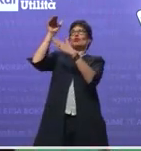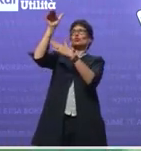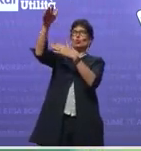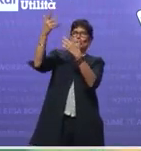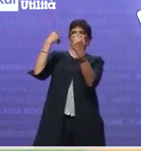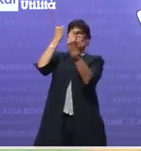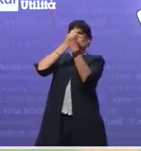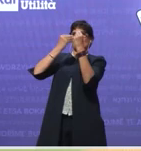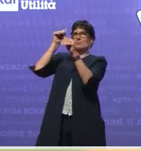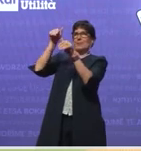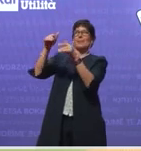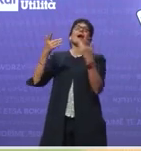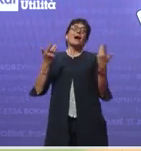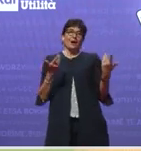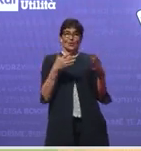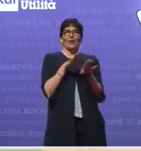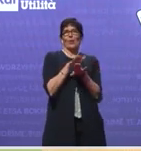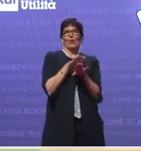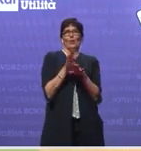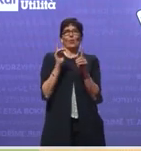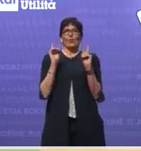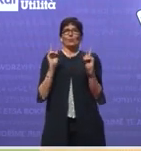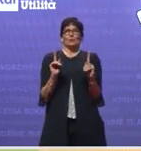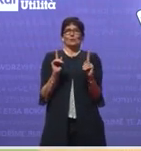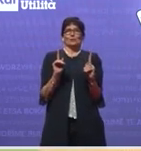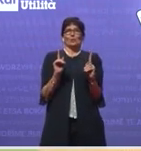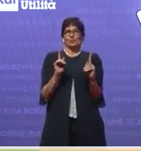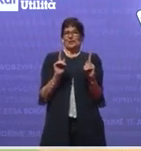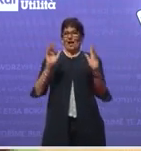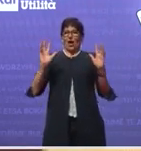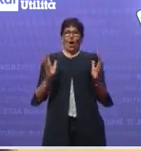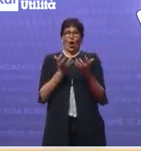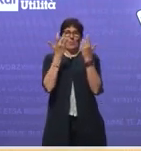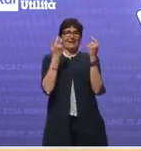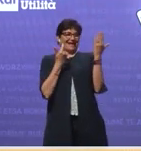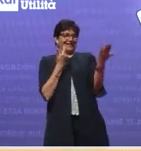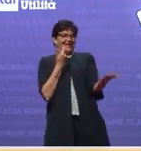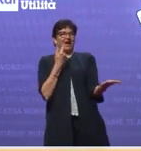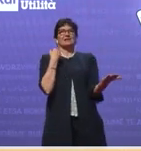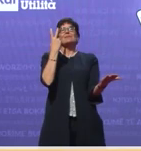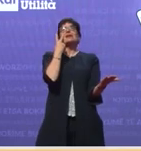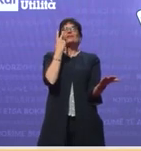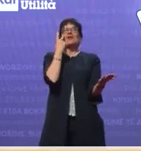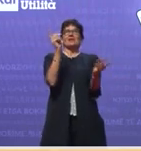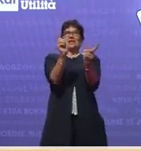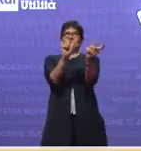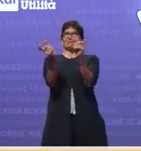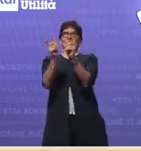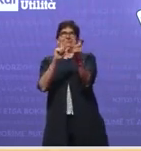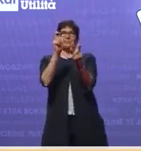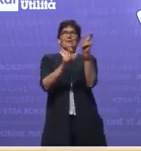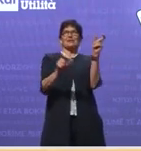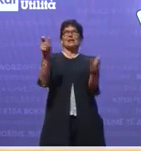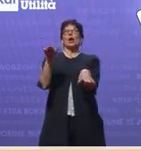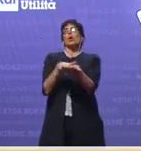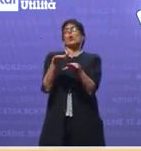that emergent sentience through interactions with people using cutting-edge experimental machine